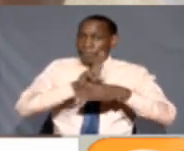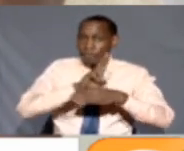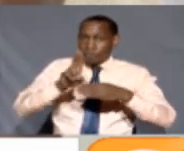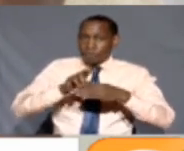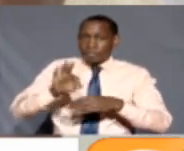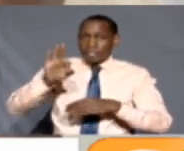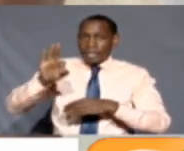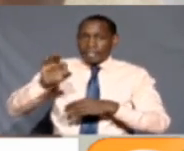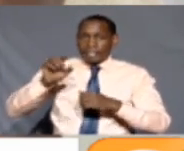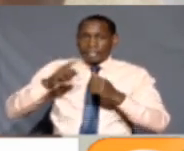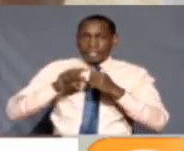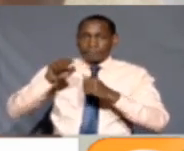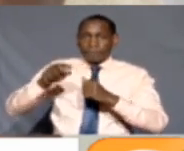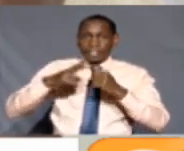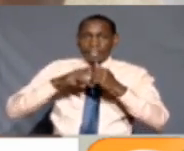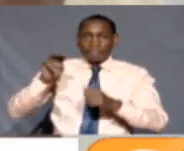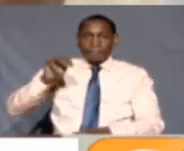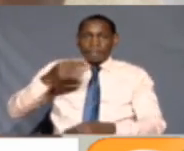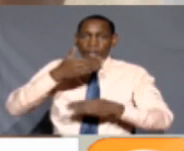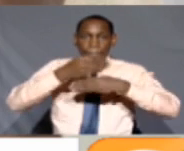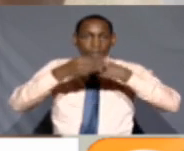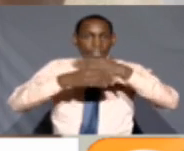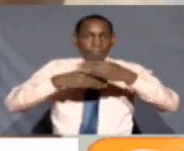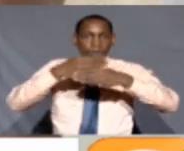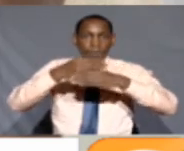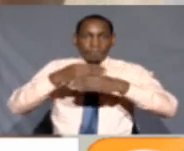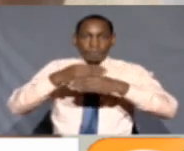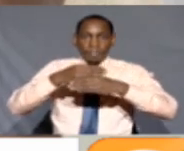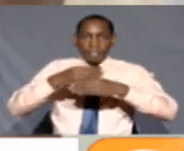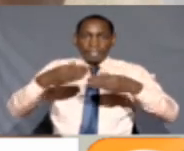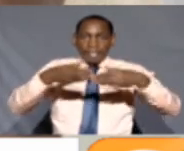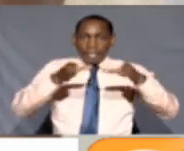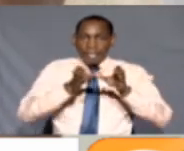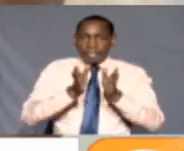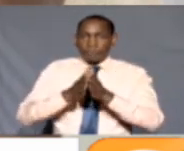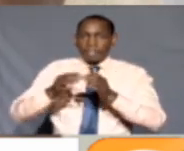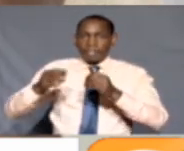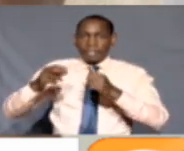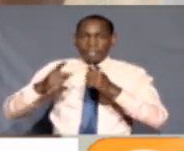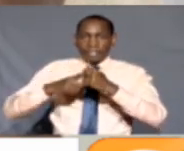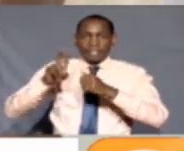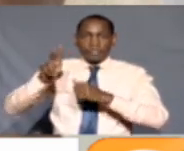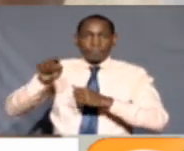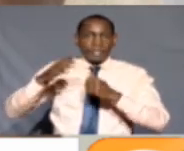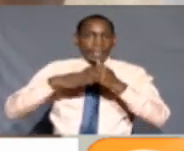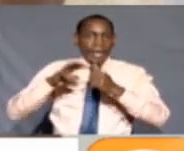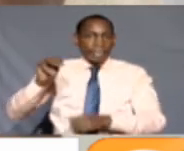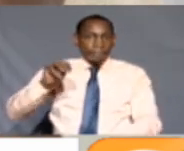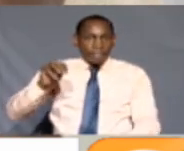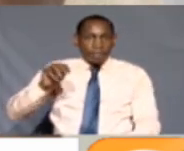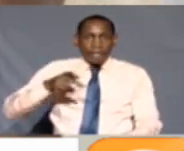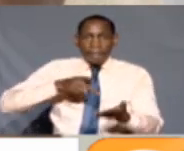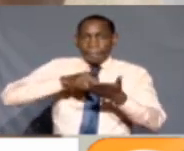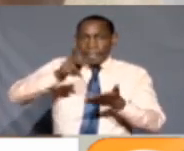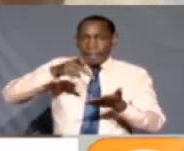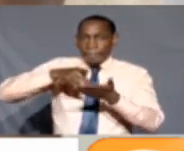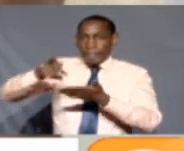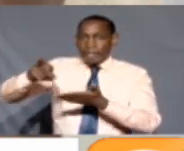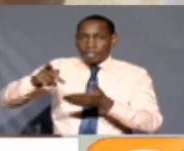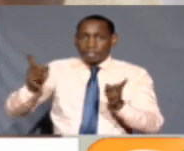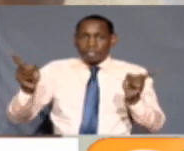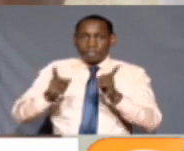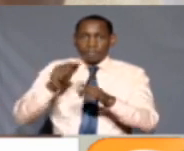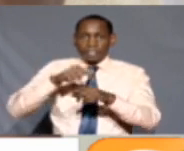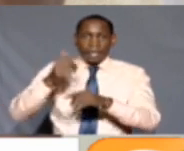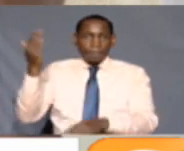was 36.7 million shillings for the construction of the tuition block, 62.9 million shillings as payments for